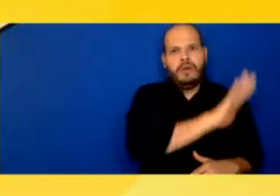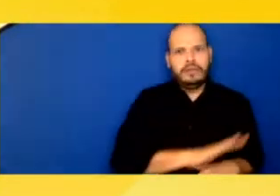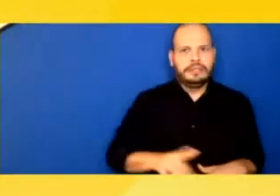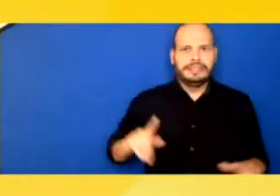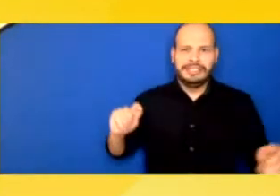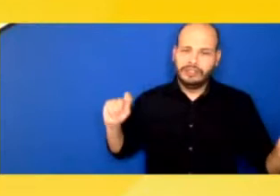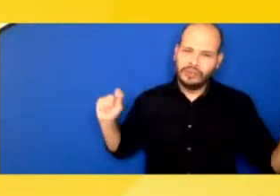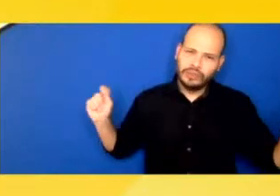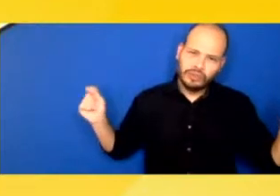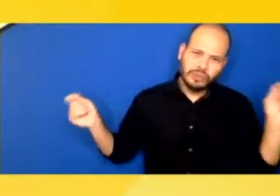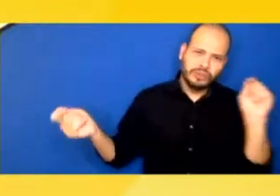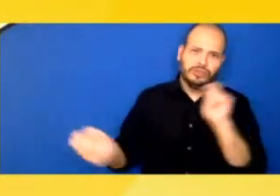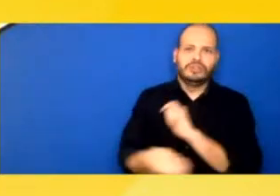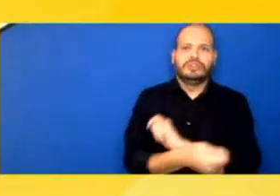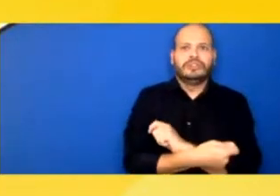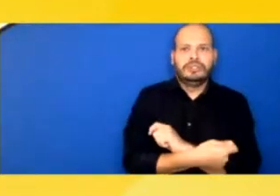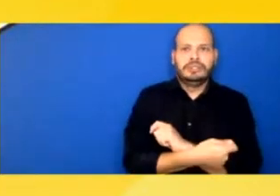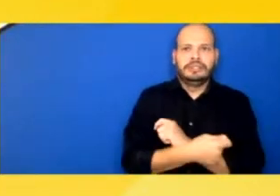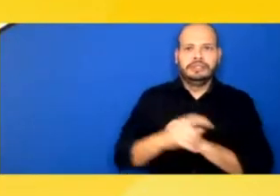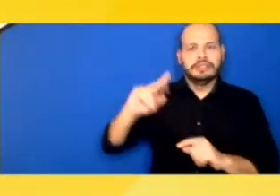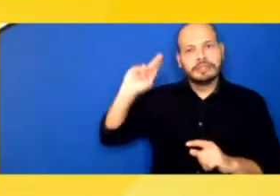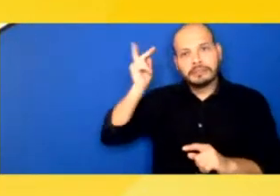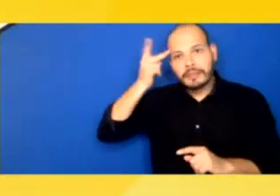us by going to